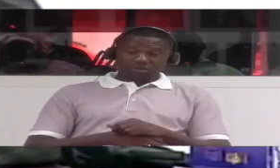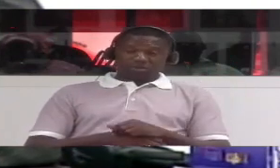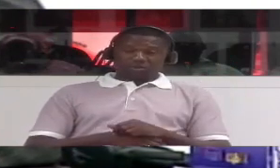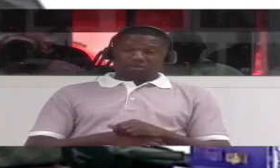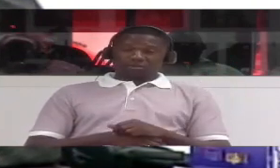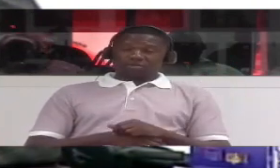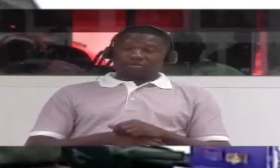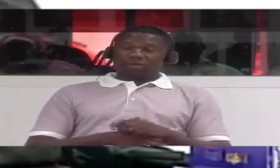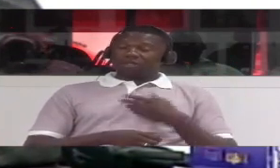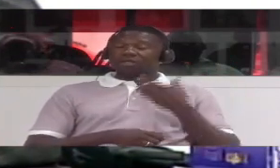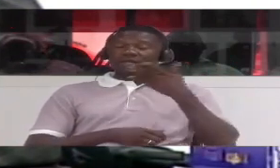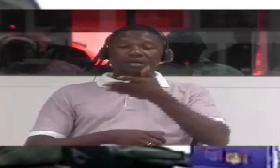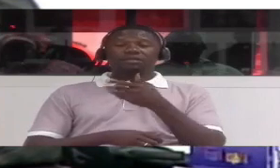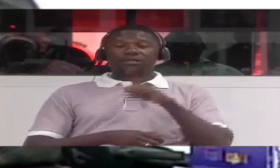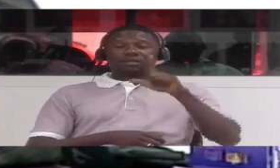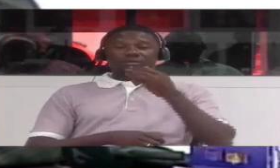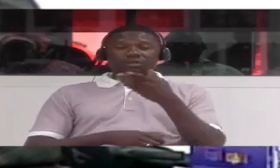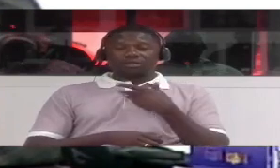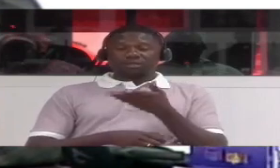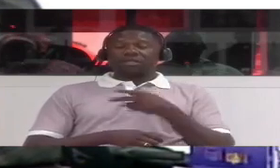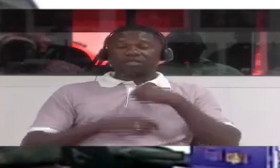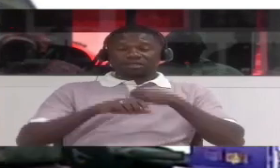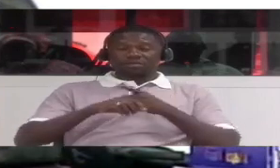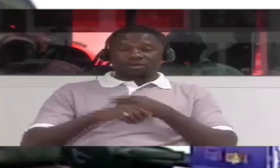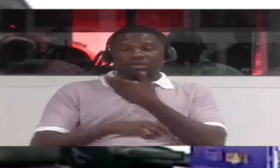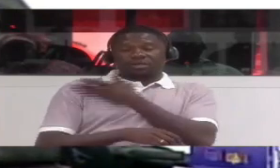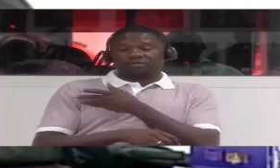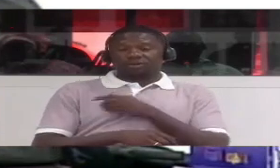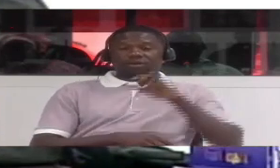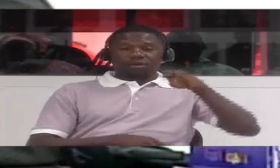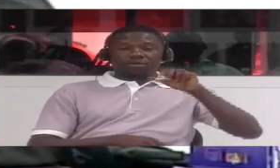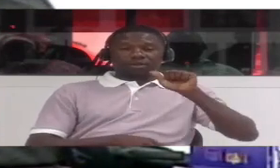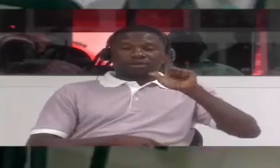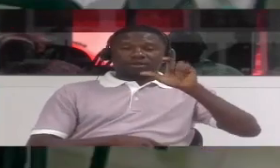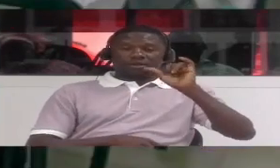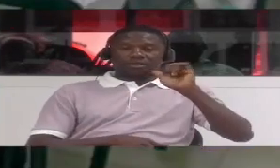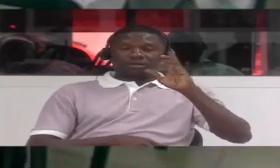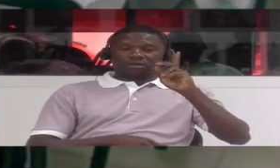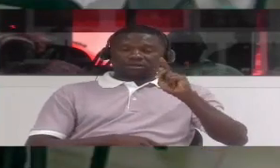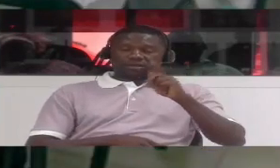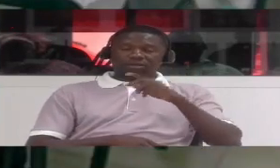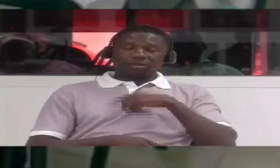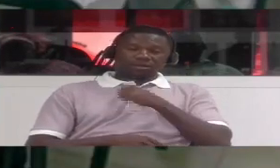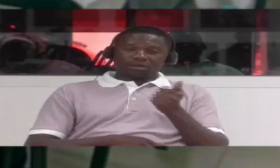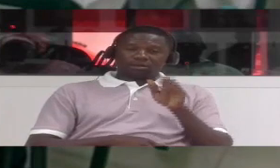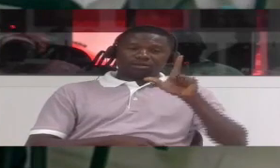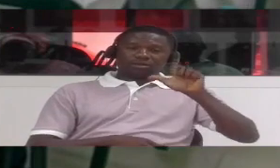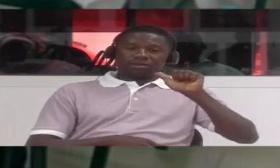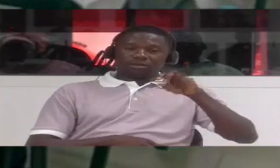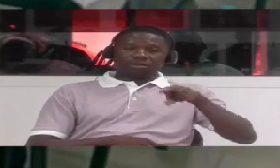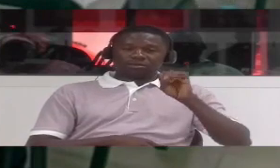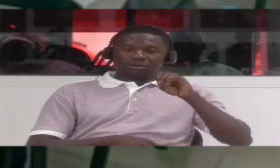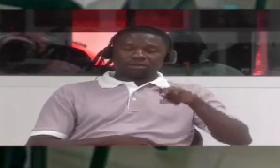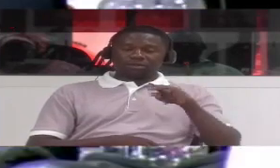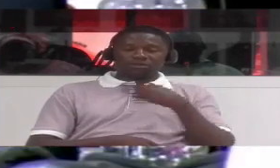before me. He stayed there even longer. Even after I left, Malik and that Lamin were still there. So you've told us that Lamin Fati worked for